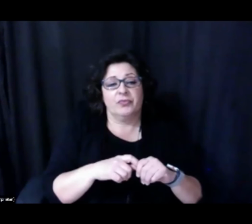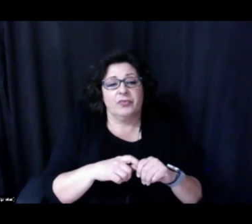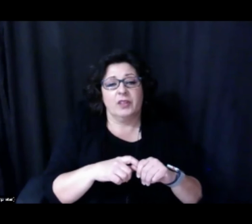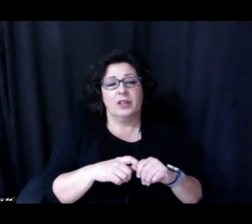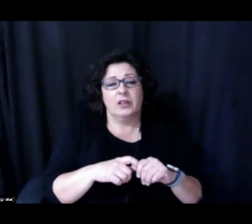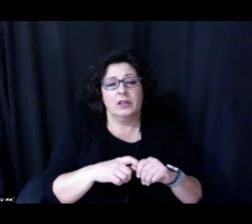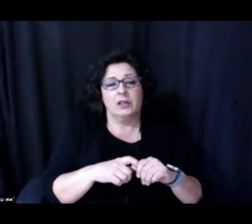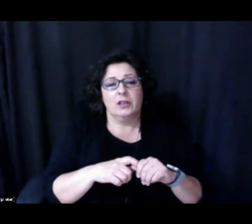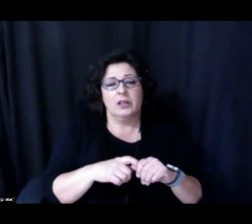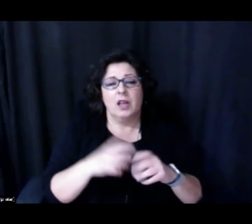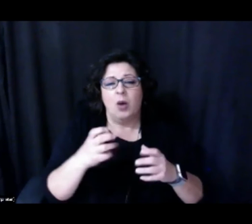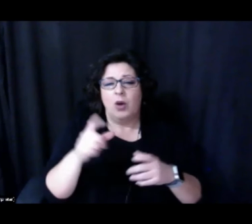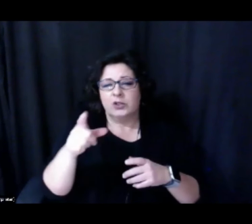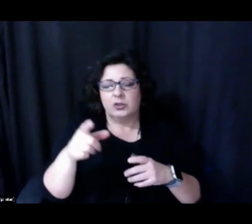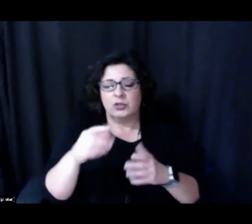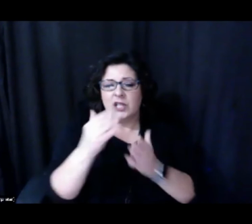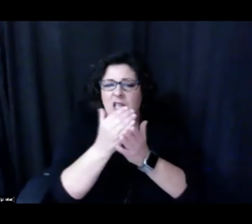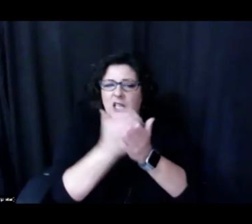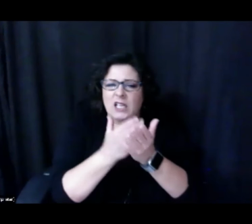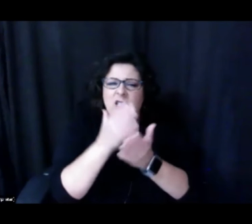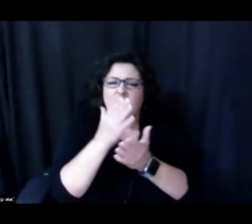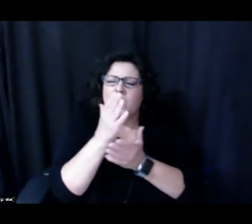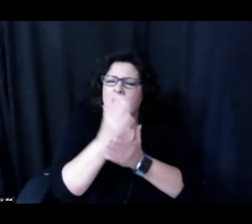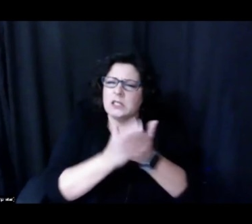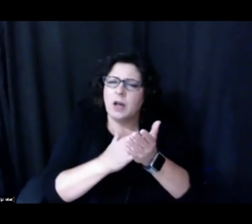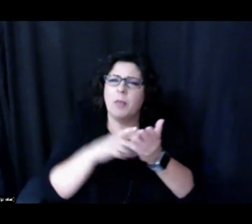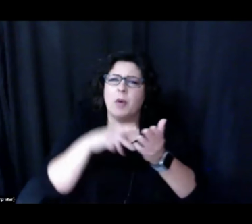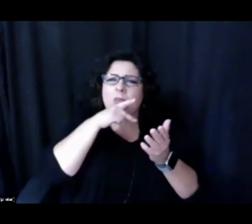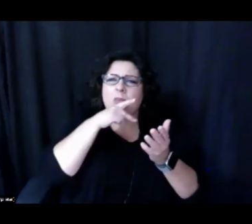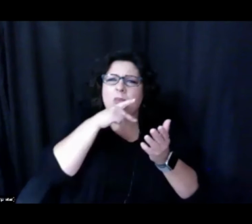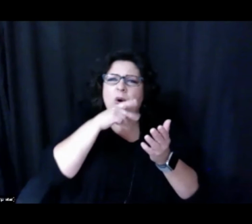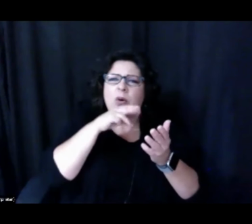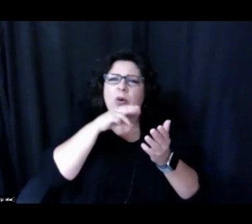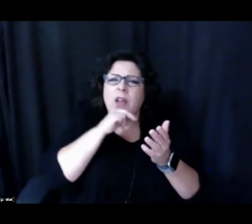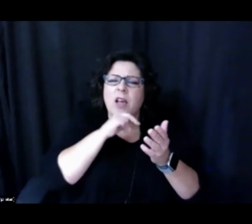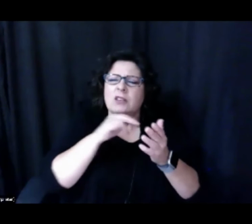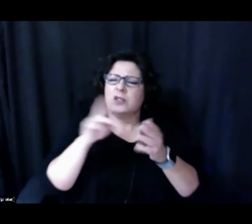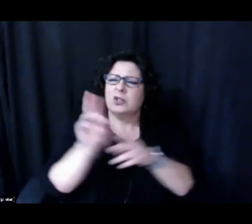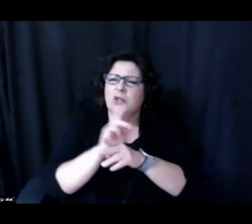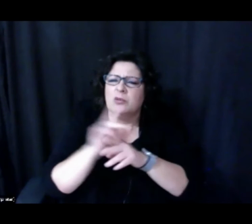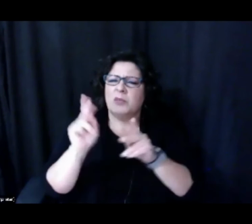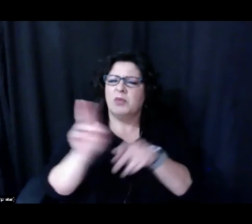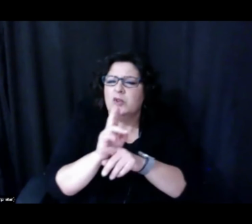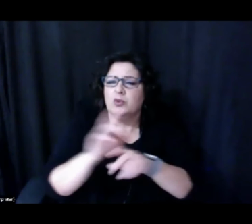So I just want you to list what are some pronouns that you've heard people use.